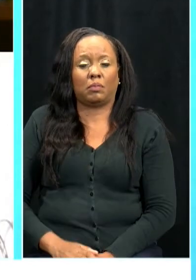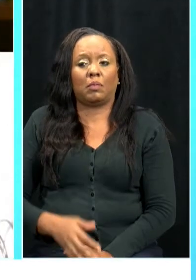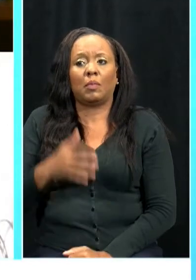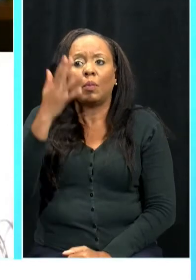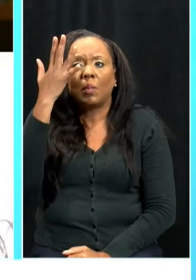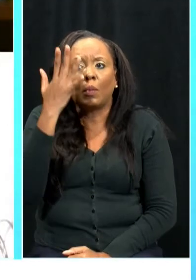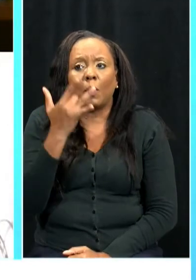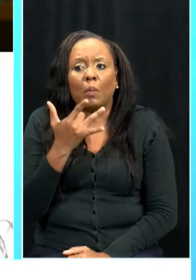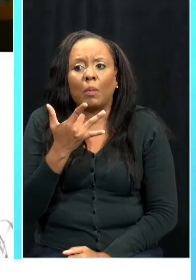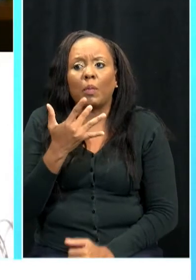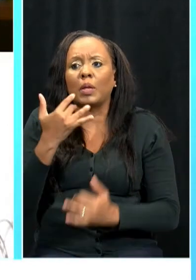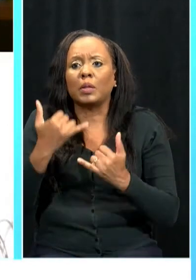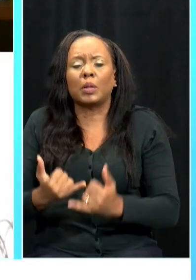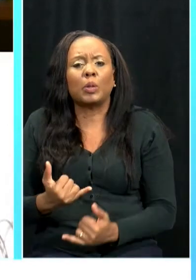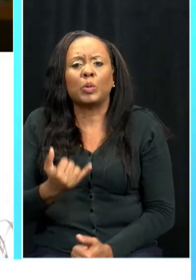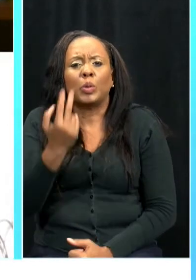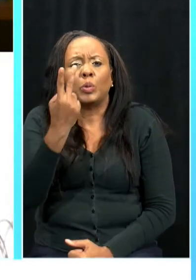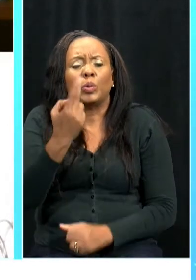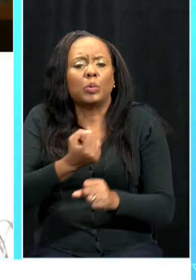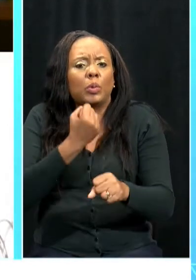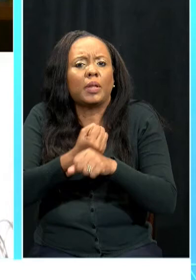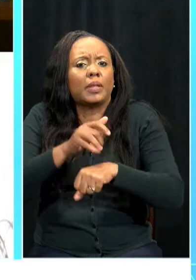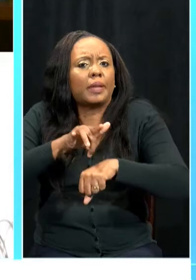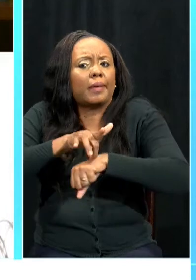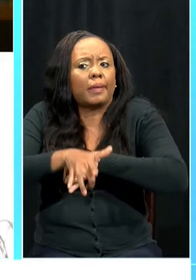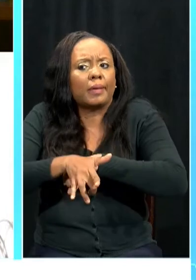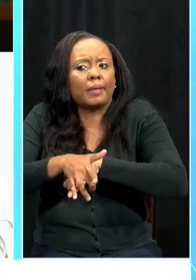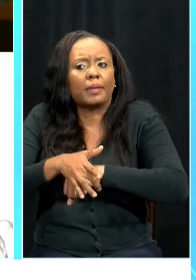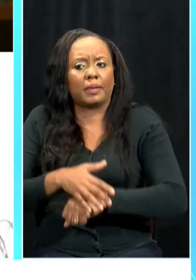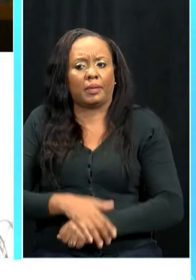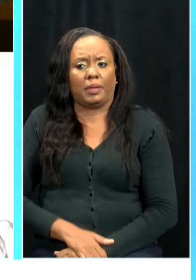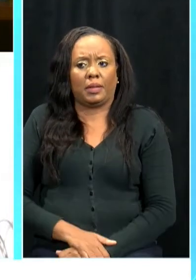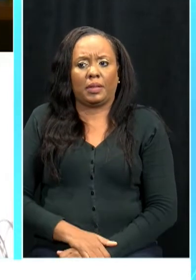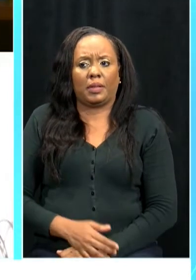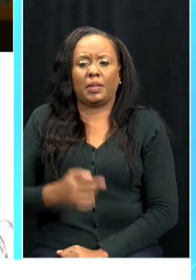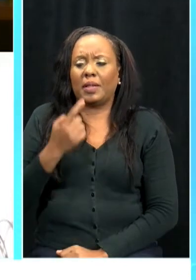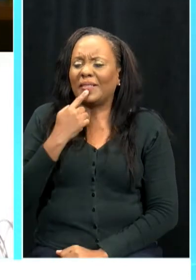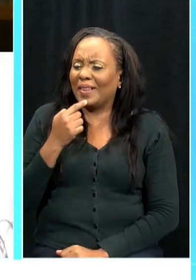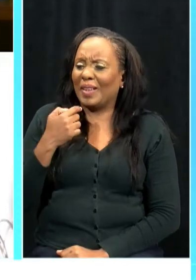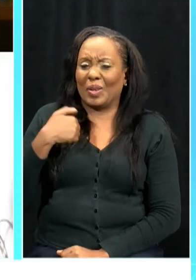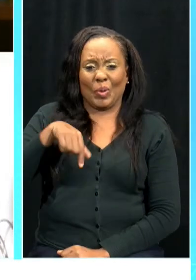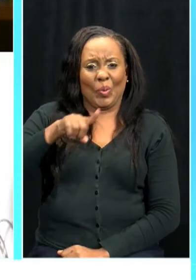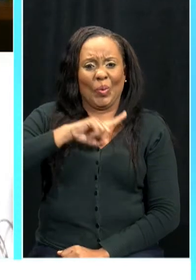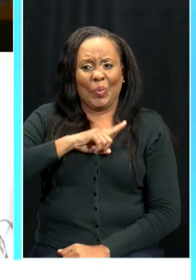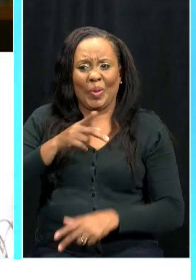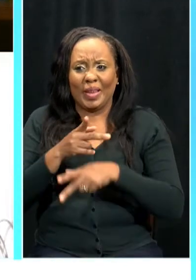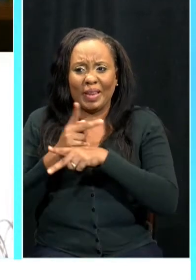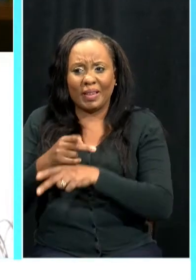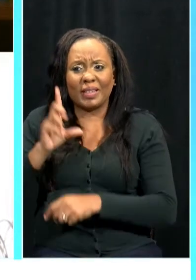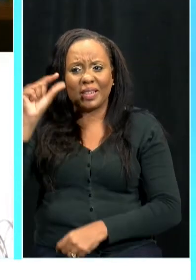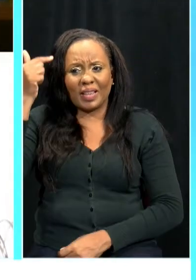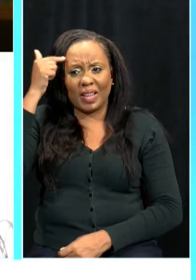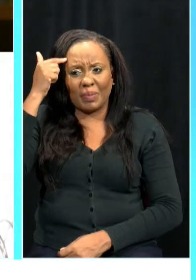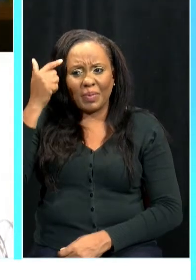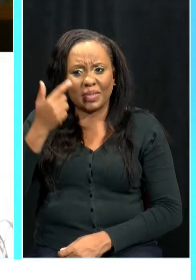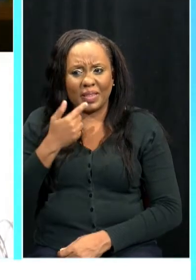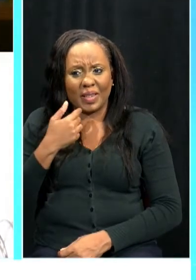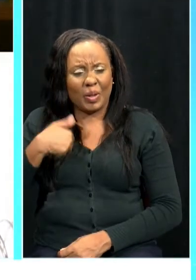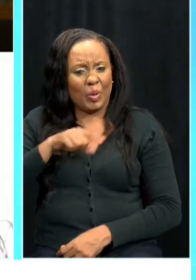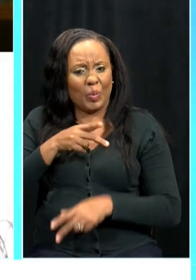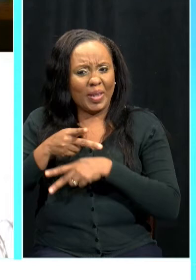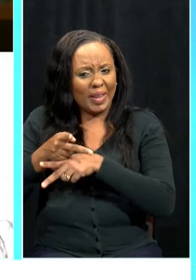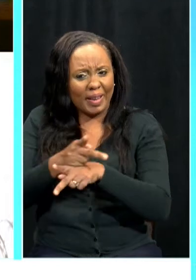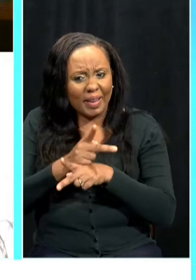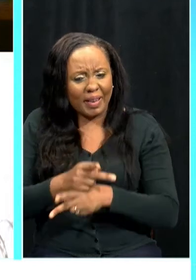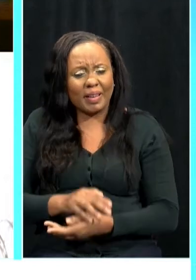a 2 years early election and pretend that it's because we care? Those of us watching, we Um, cannot help but Miss, feel